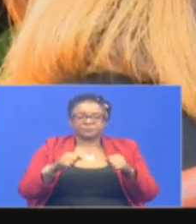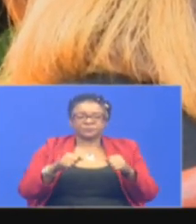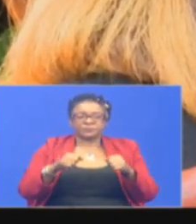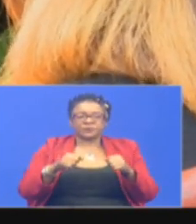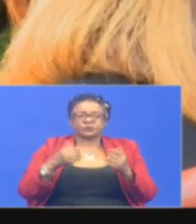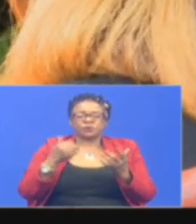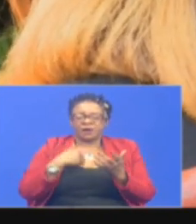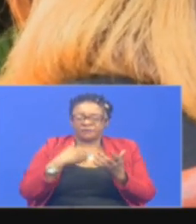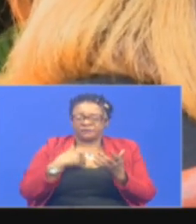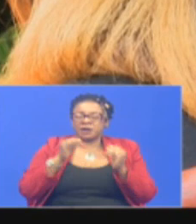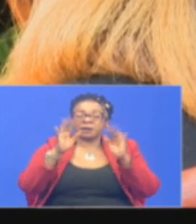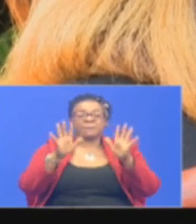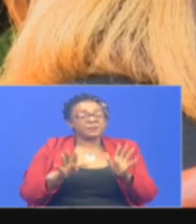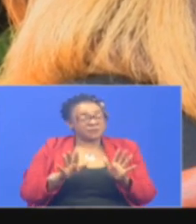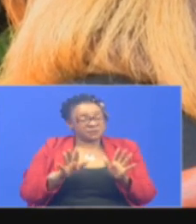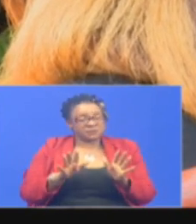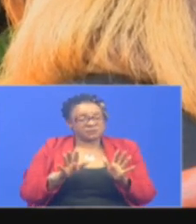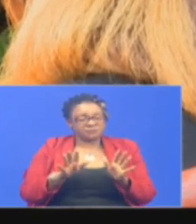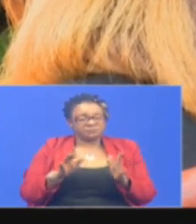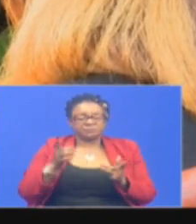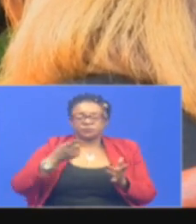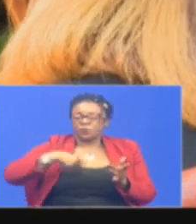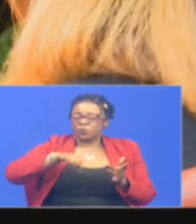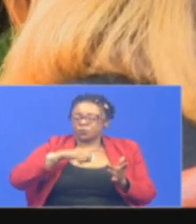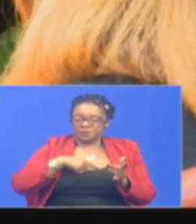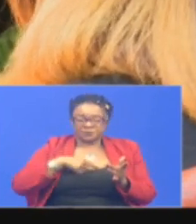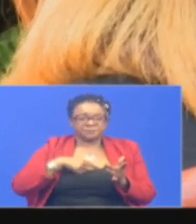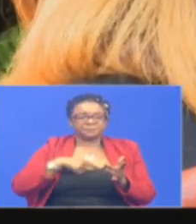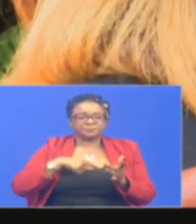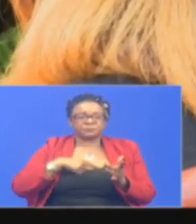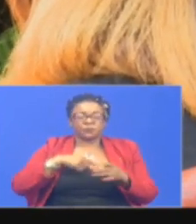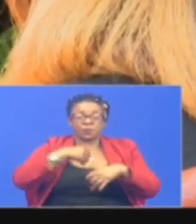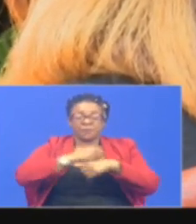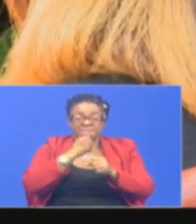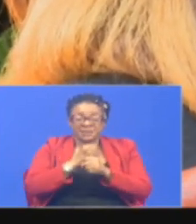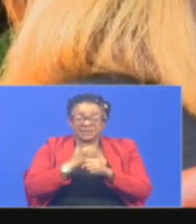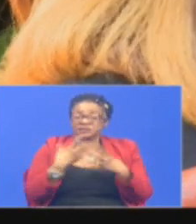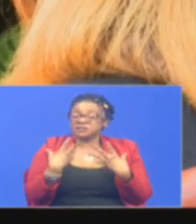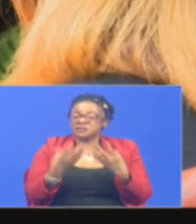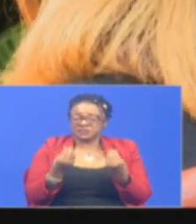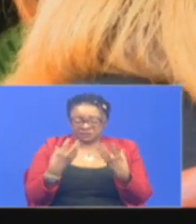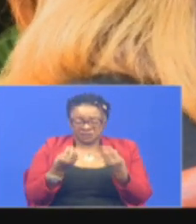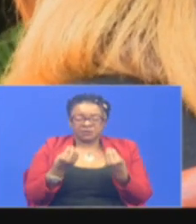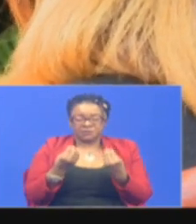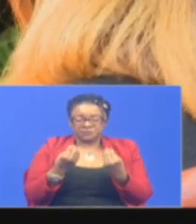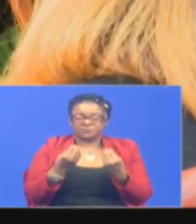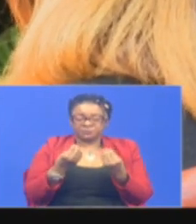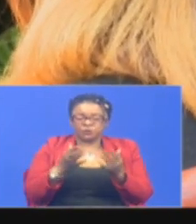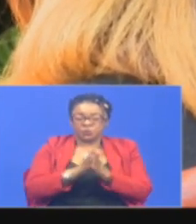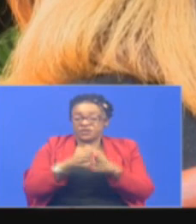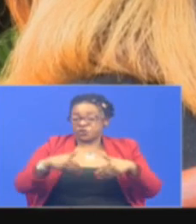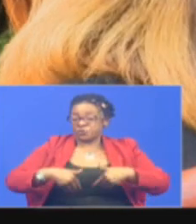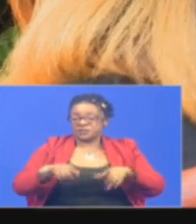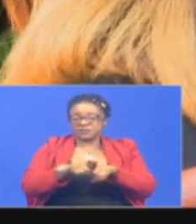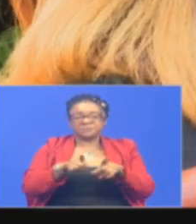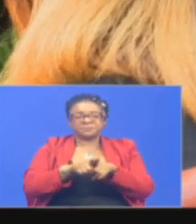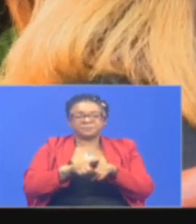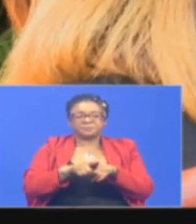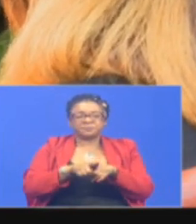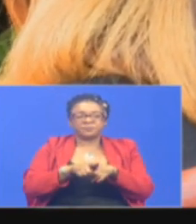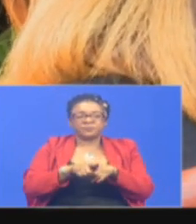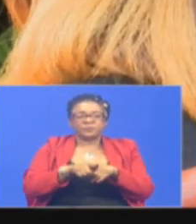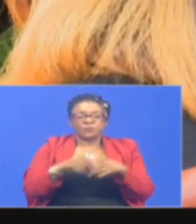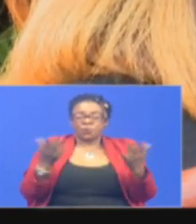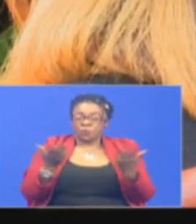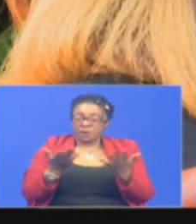a campaign? We don't make it easy for them, just the same way with youth also, you know, where the